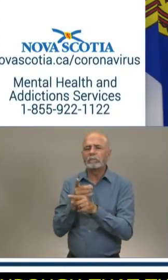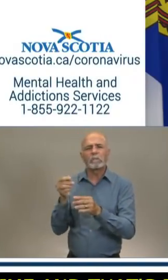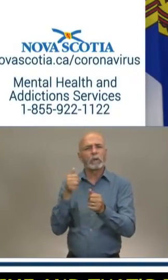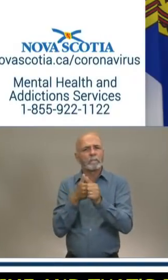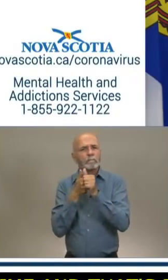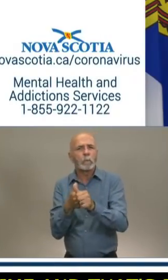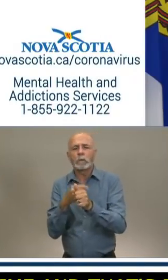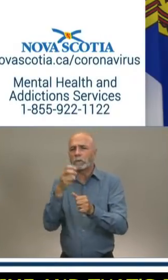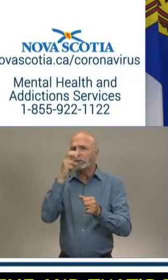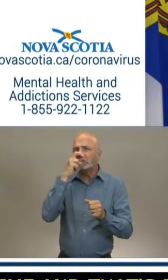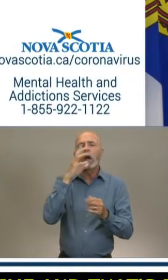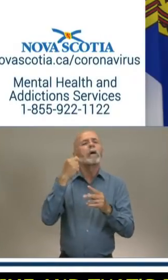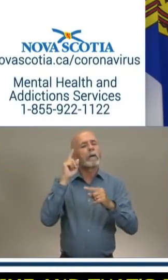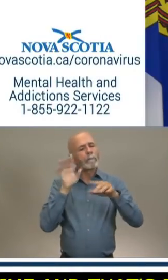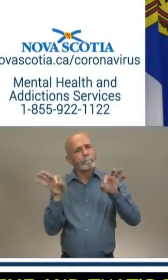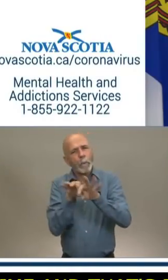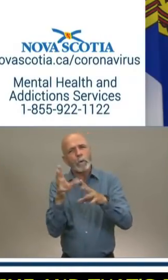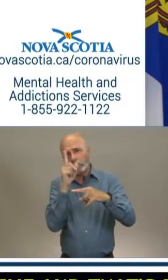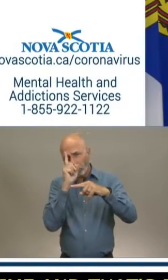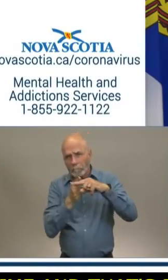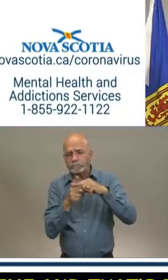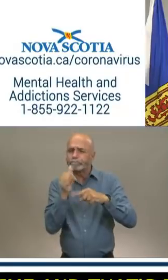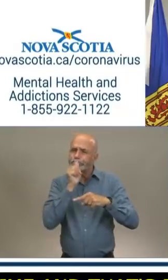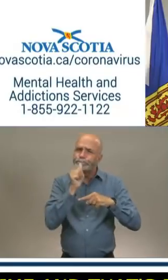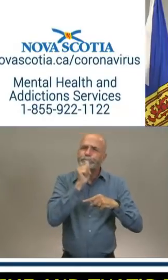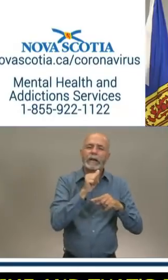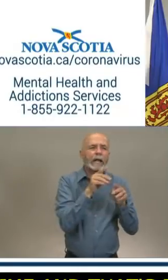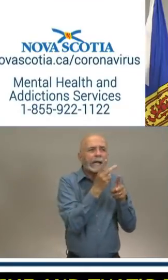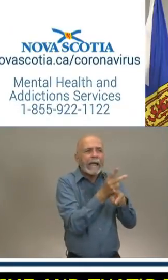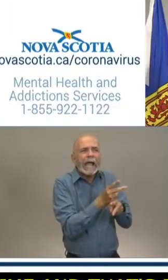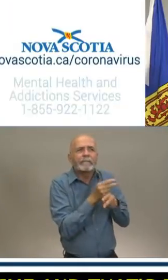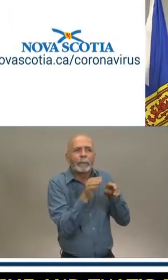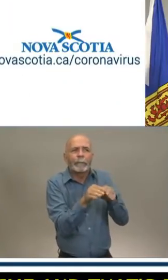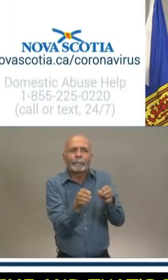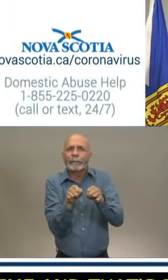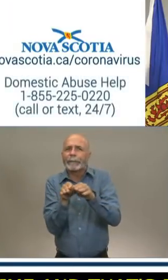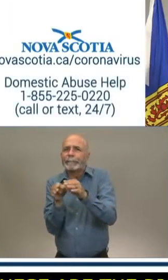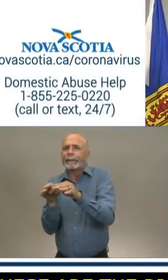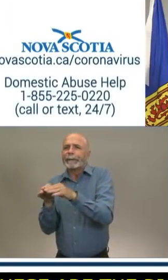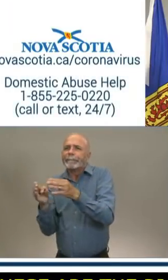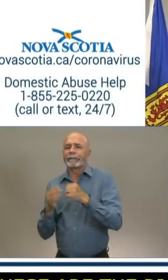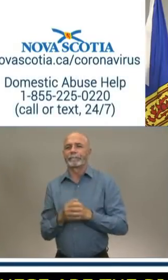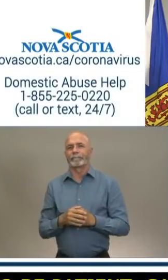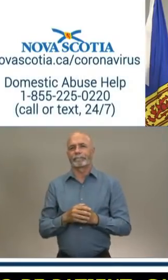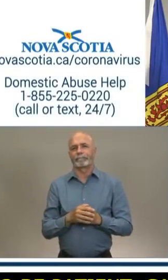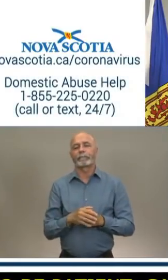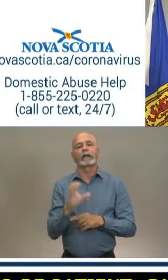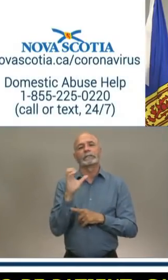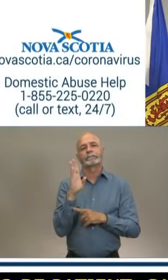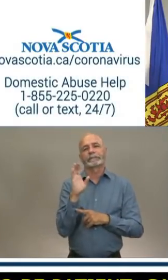but deliberate with our reopening plan. Next, we'll go to Jean Laroche from CBC. Go ahead, Jean.